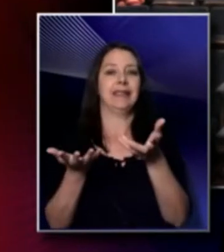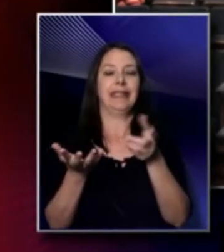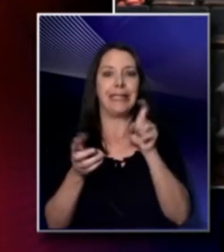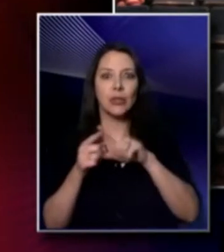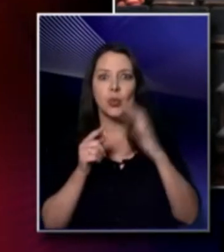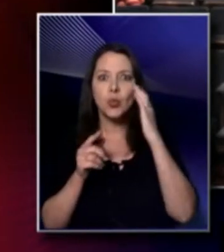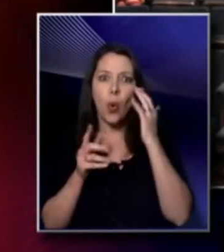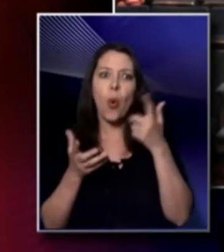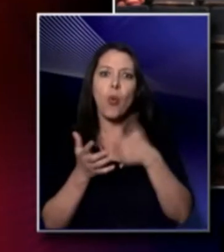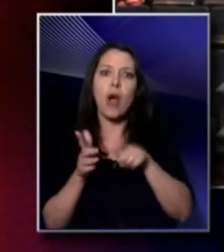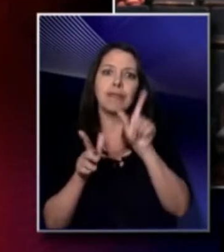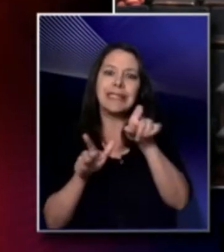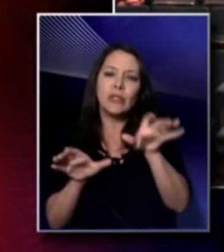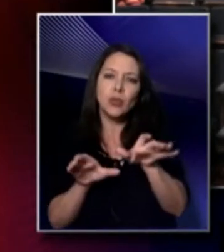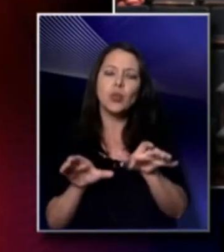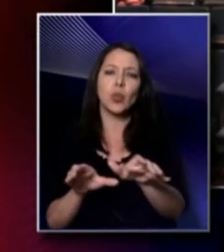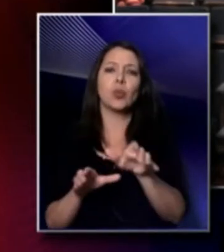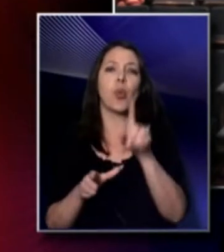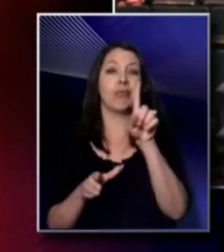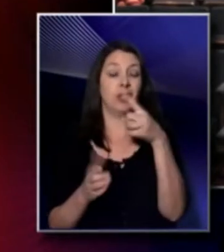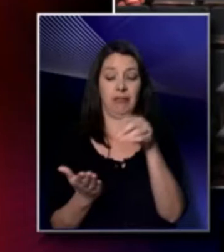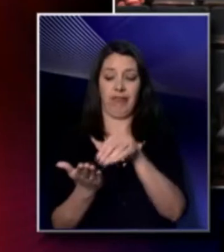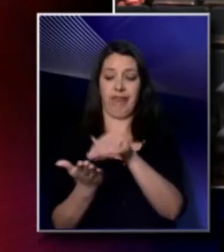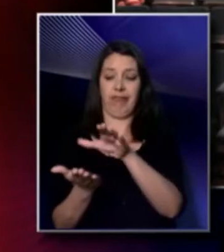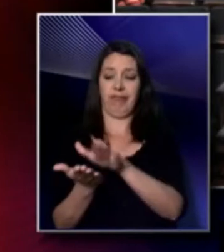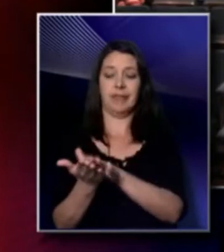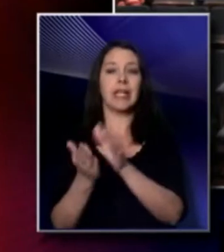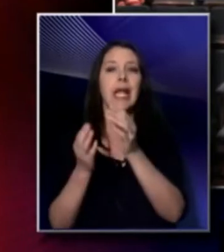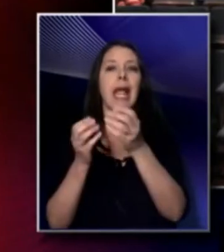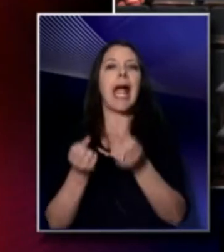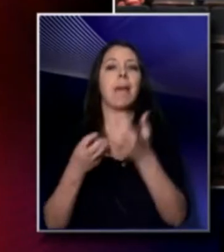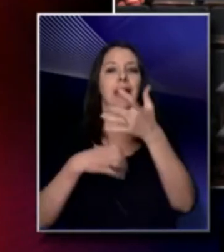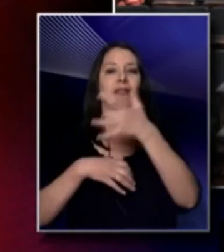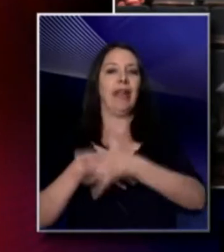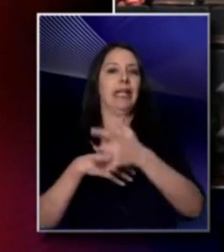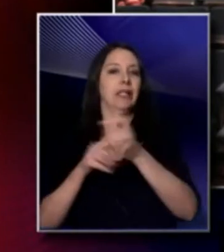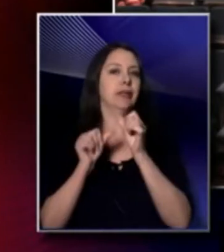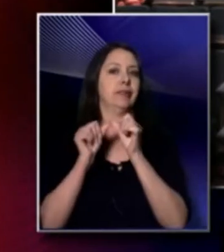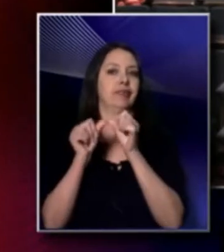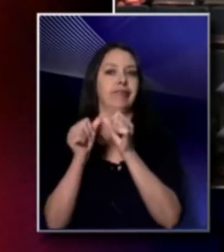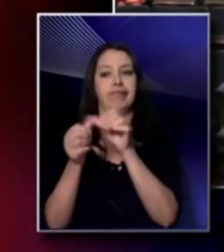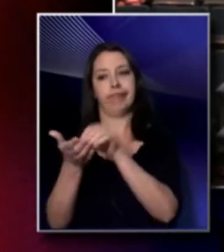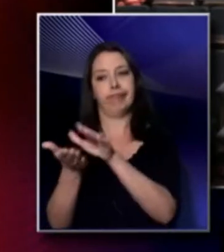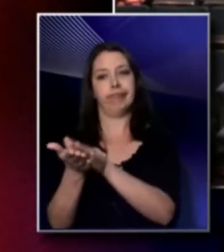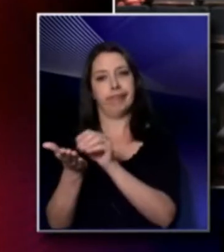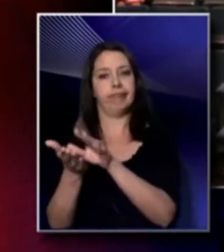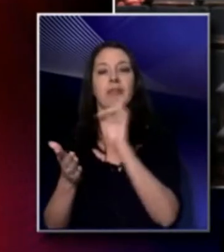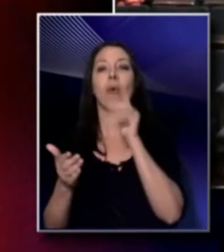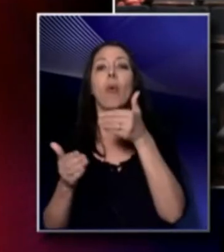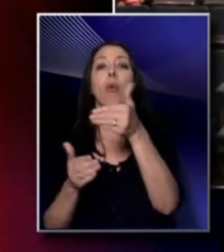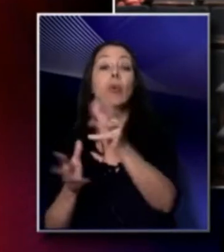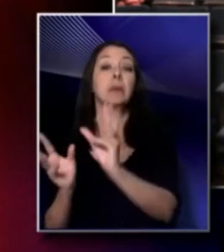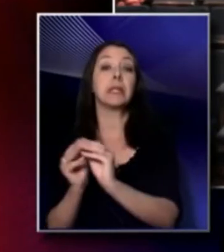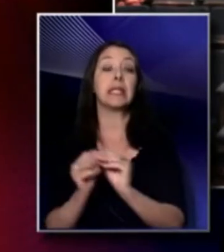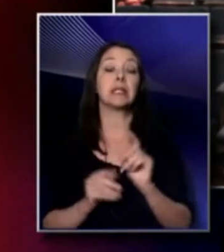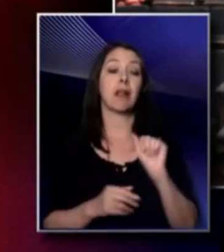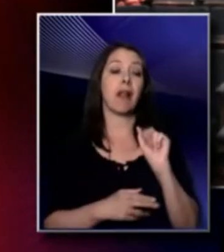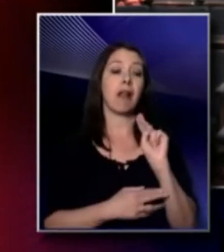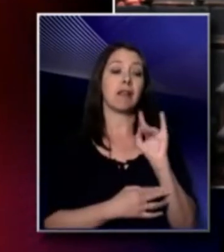would be, if you could just put that on a running basis for each board meeting, just so we can see. Not a problem, I'll do that. I appreciate